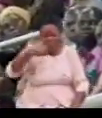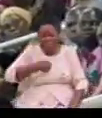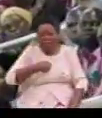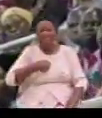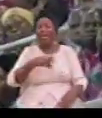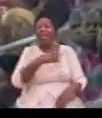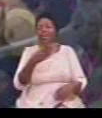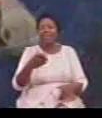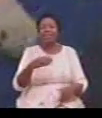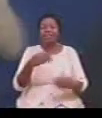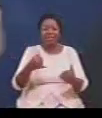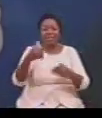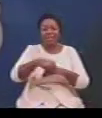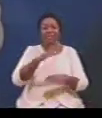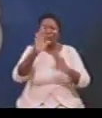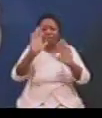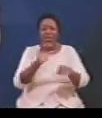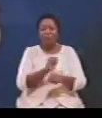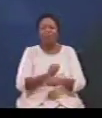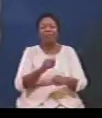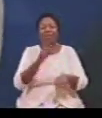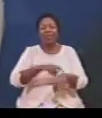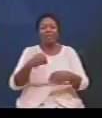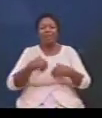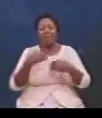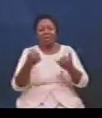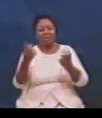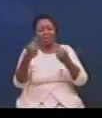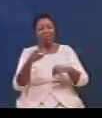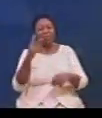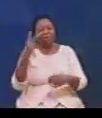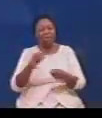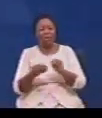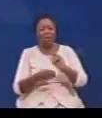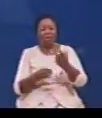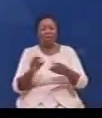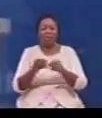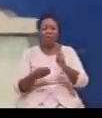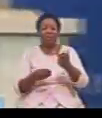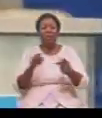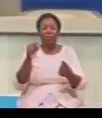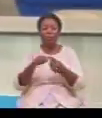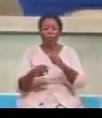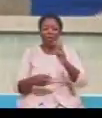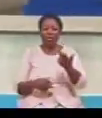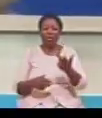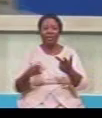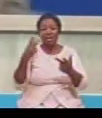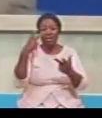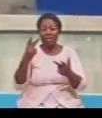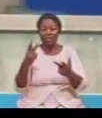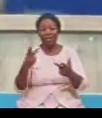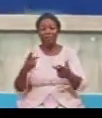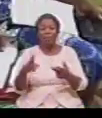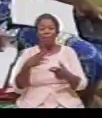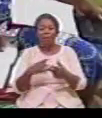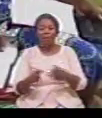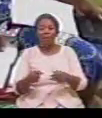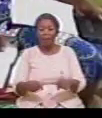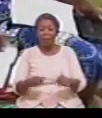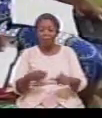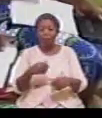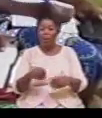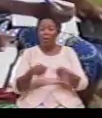your miracle time has now come. Look at number three. Number three, we're looking at